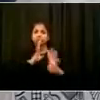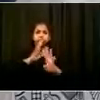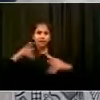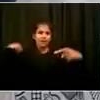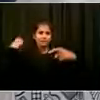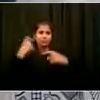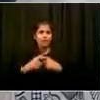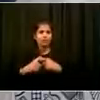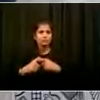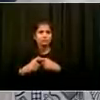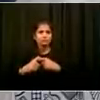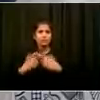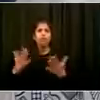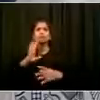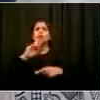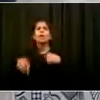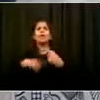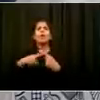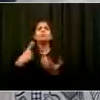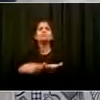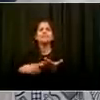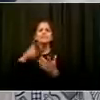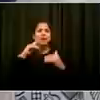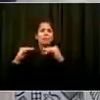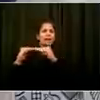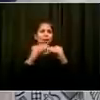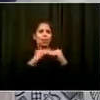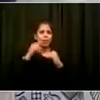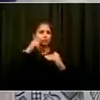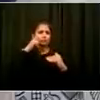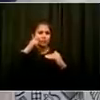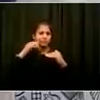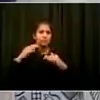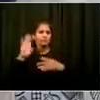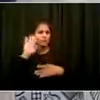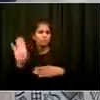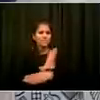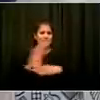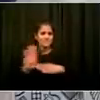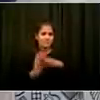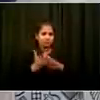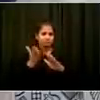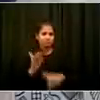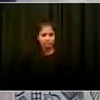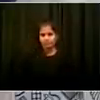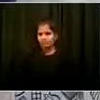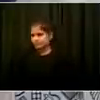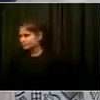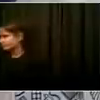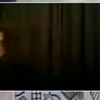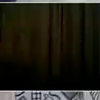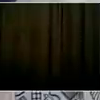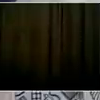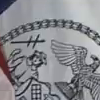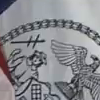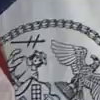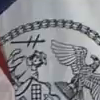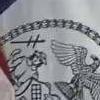opportunity for all the people of this city. Nuestra lucha contra la pandemia incluye